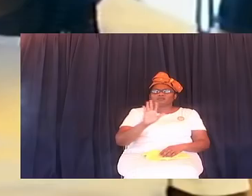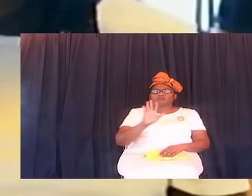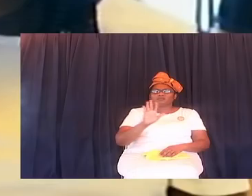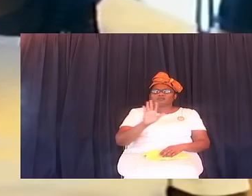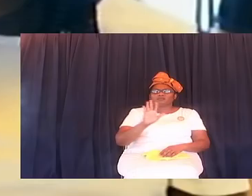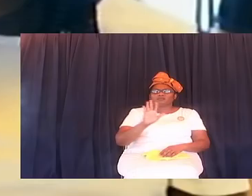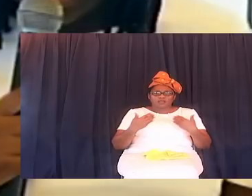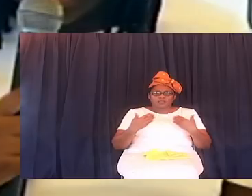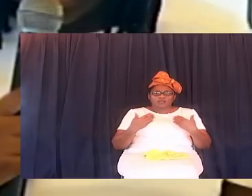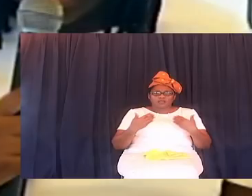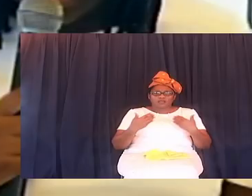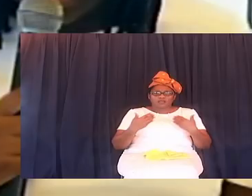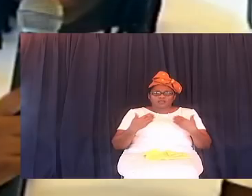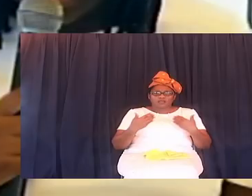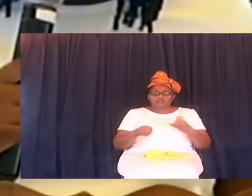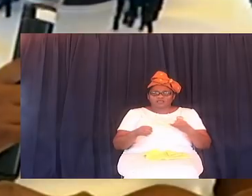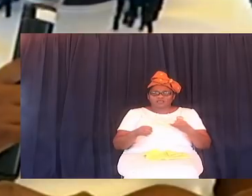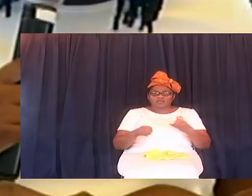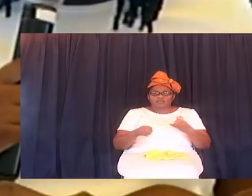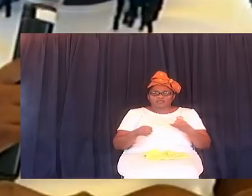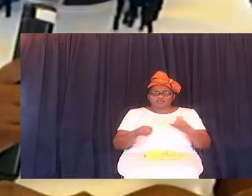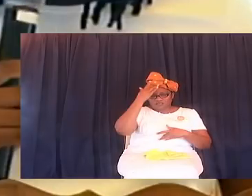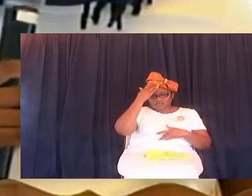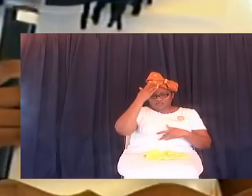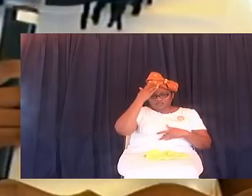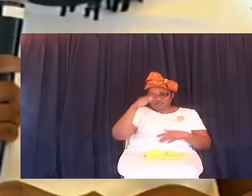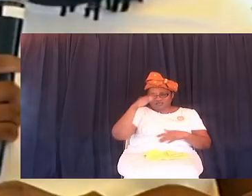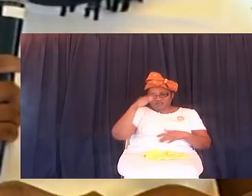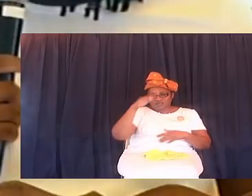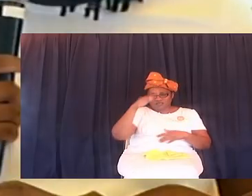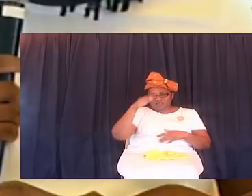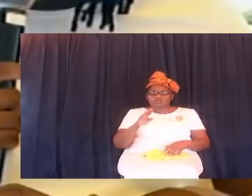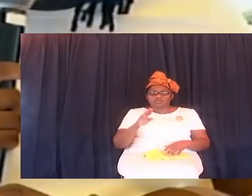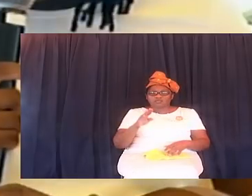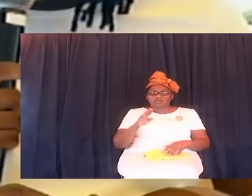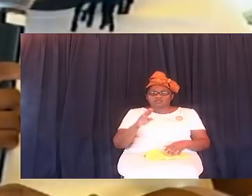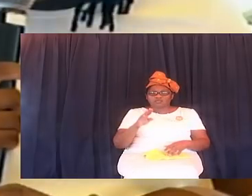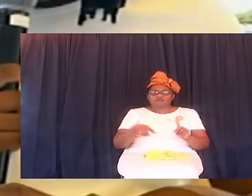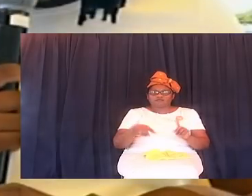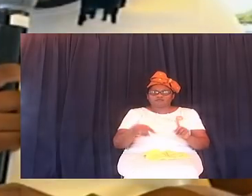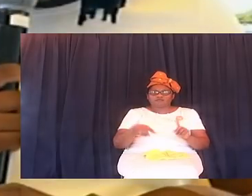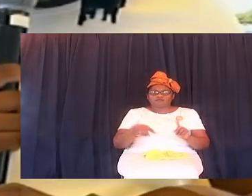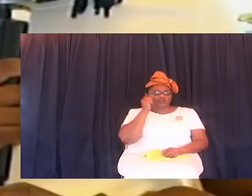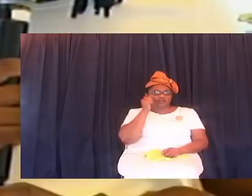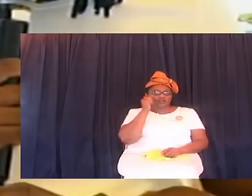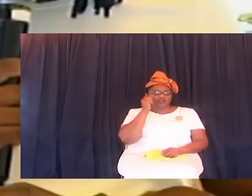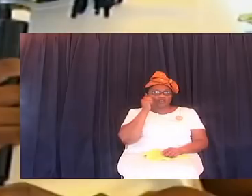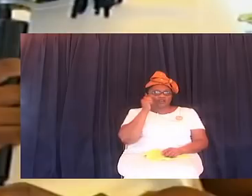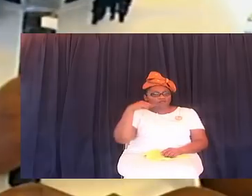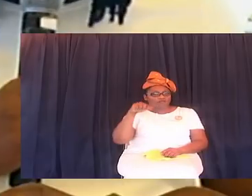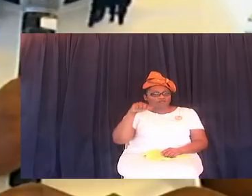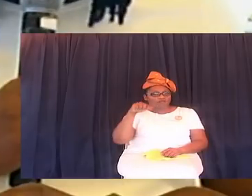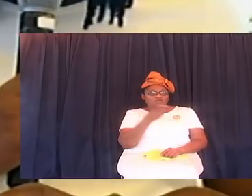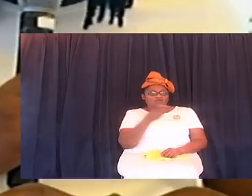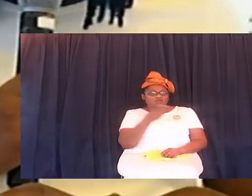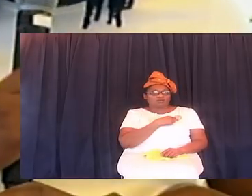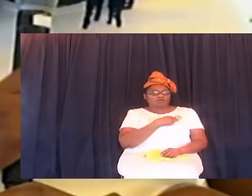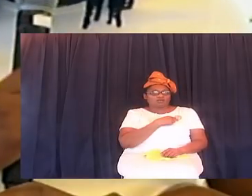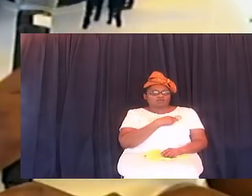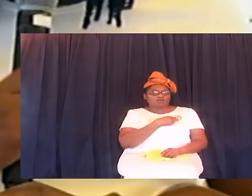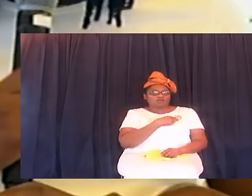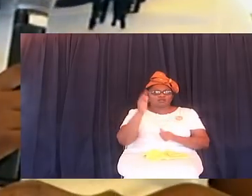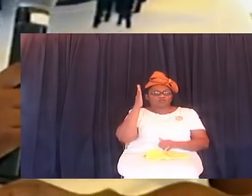her illness, that things could have been different for her and for us. While we know that she is